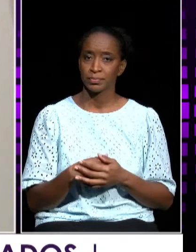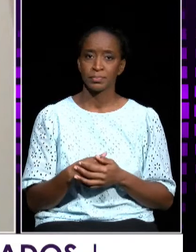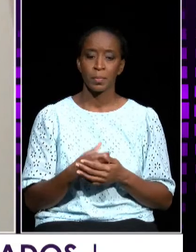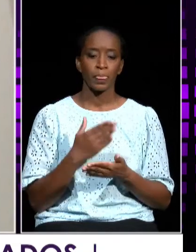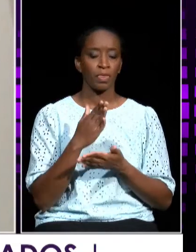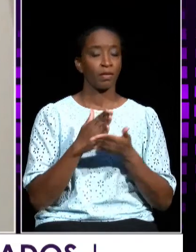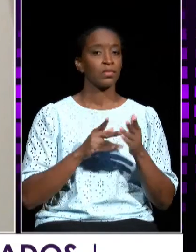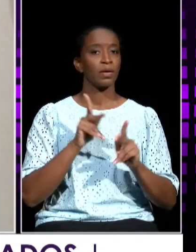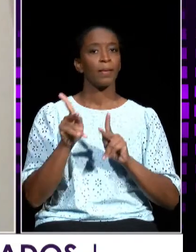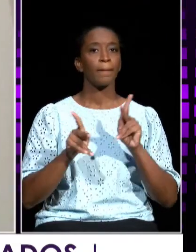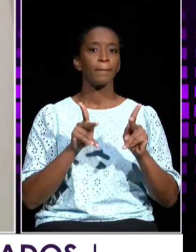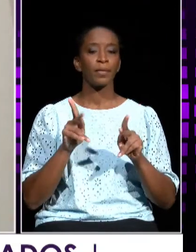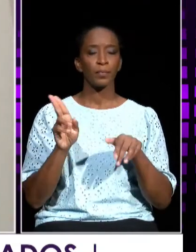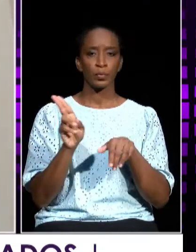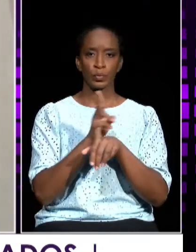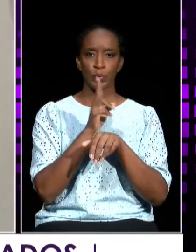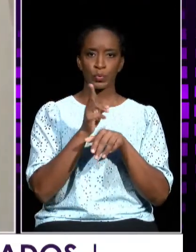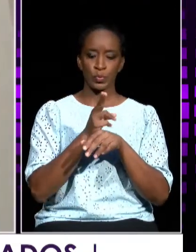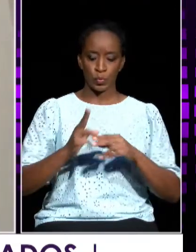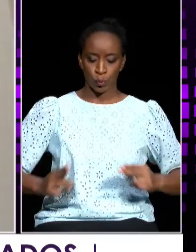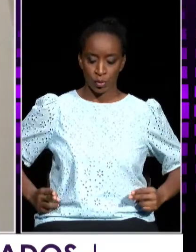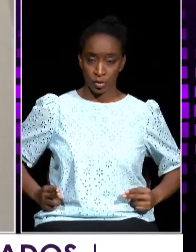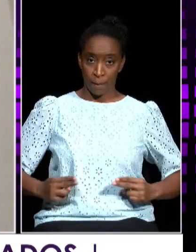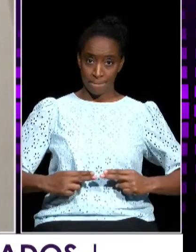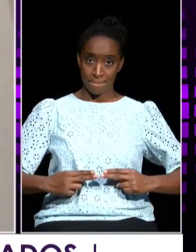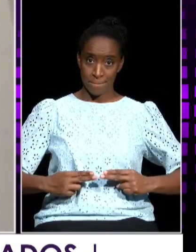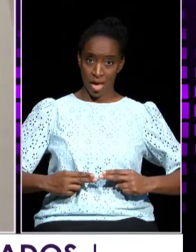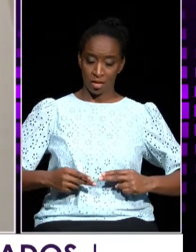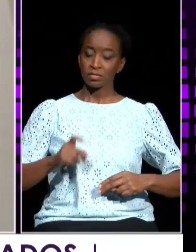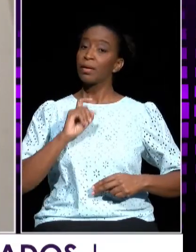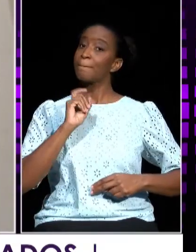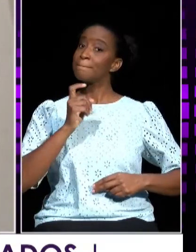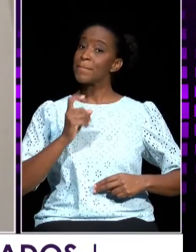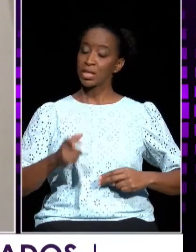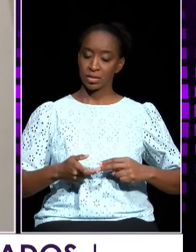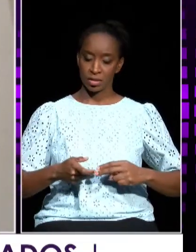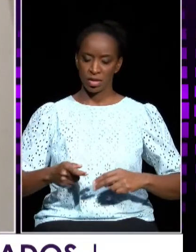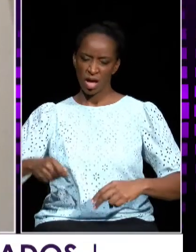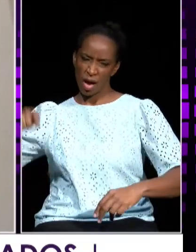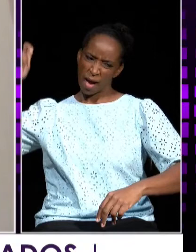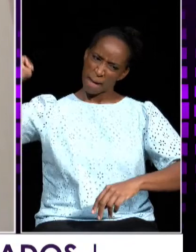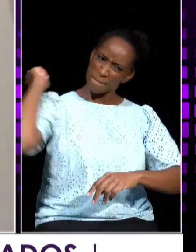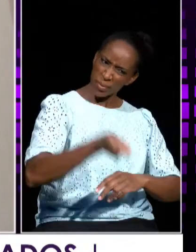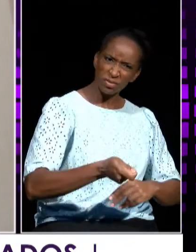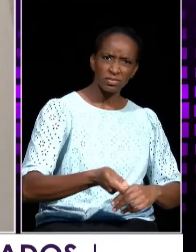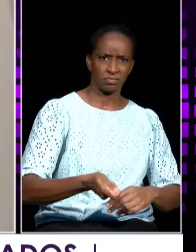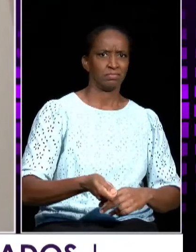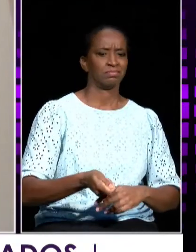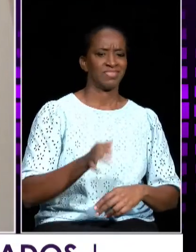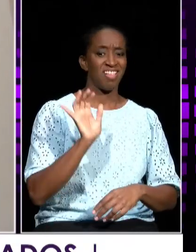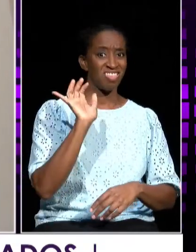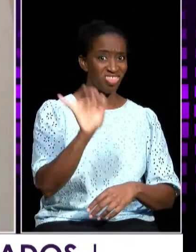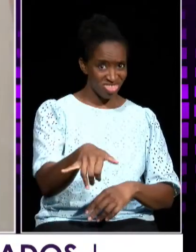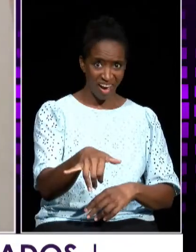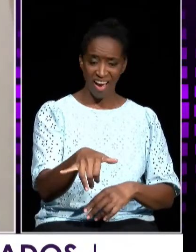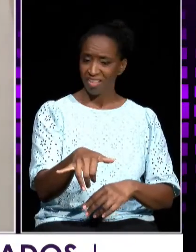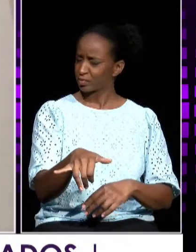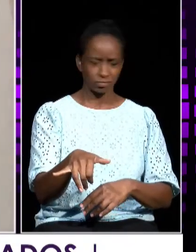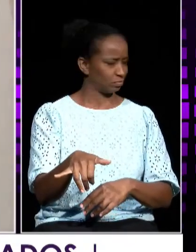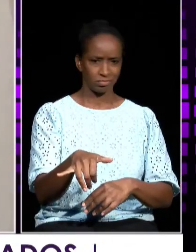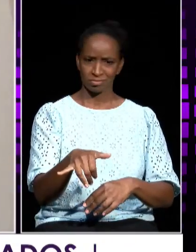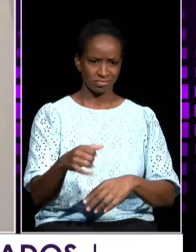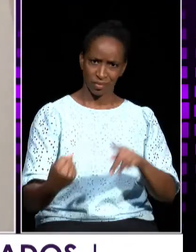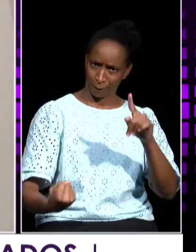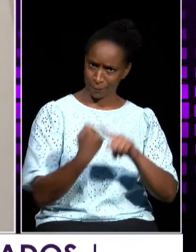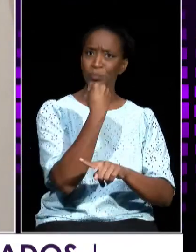hit a child with, and that, to me, that is extreme. That is abusive. Some